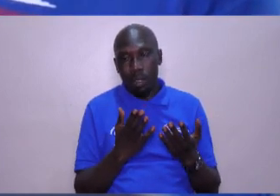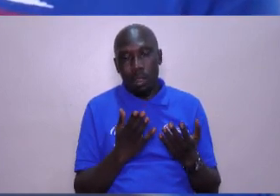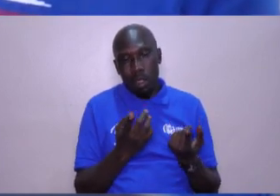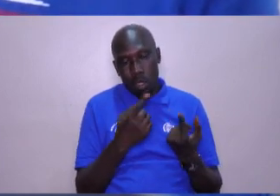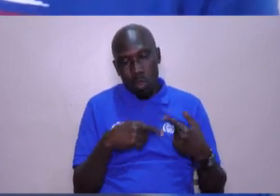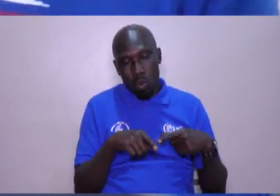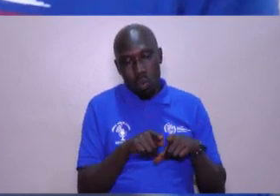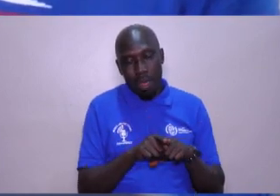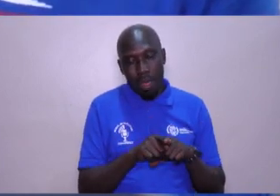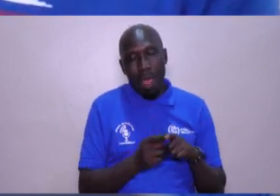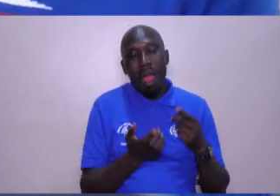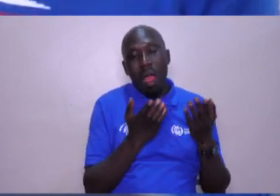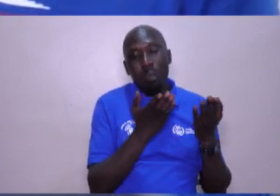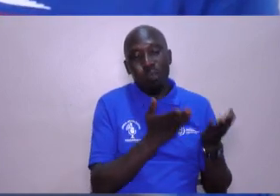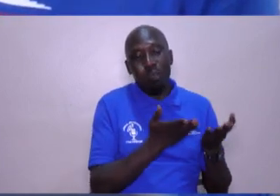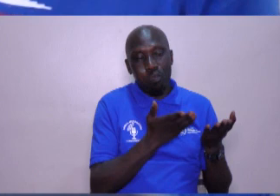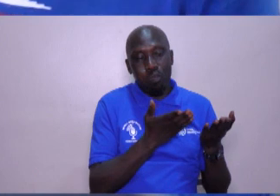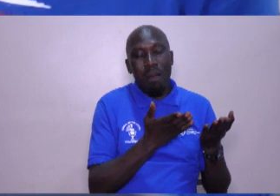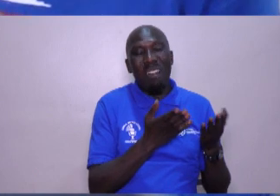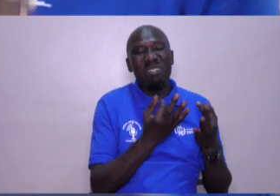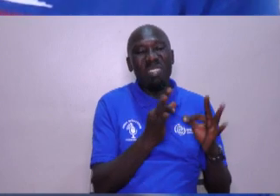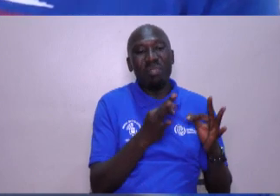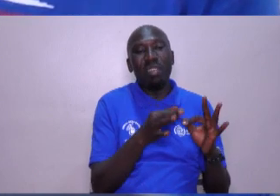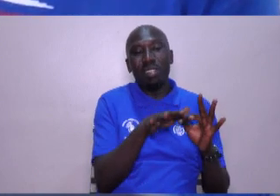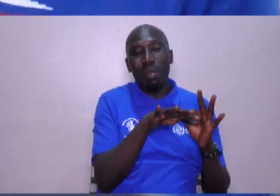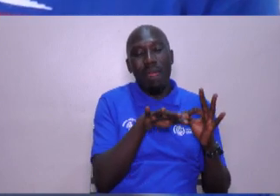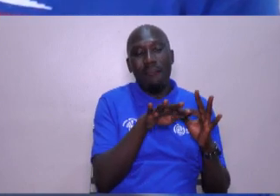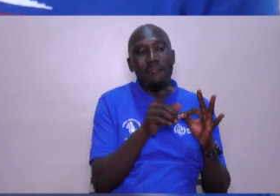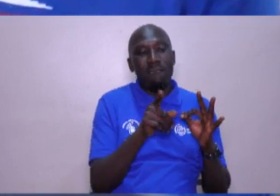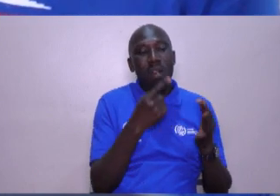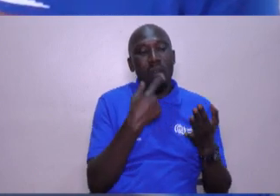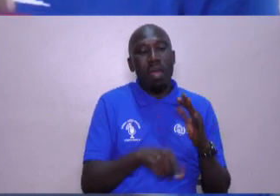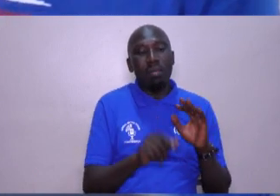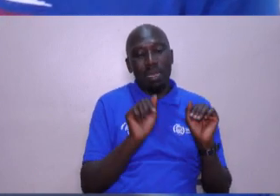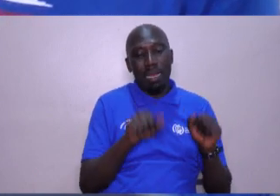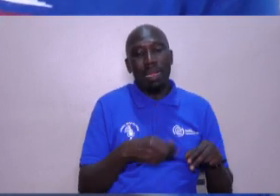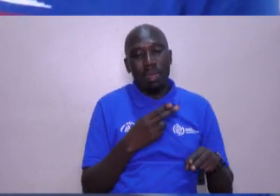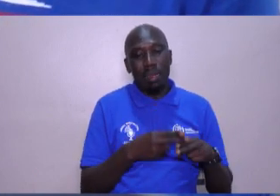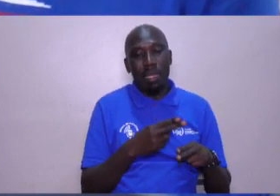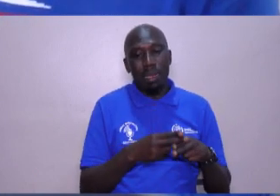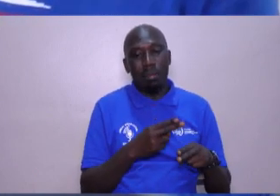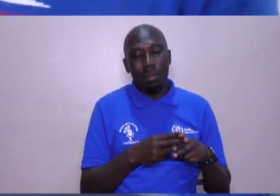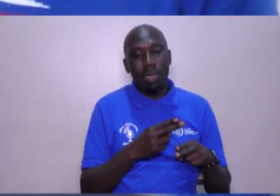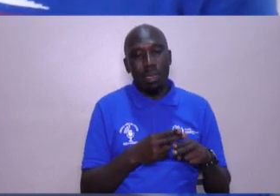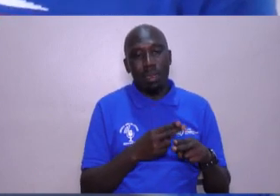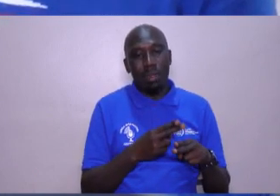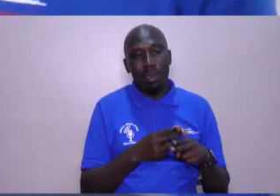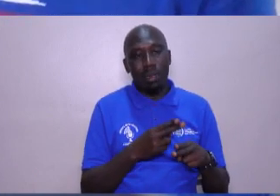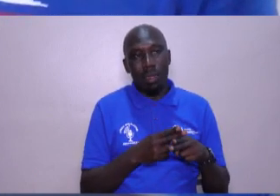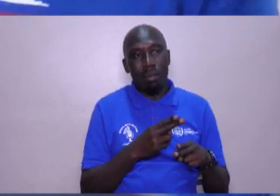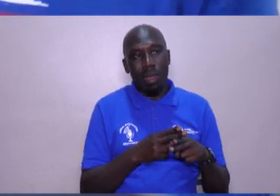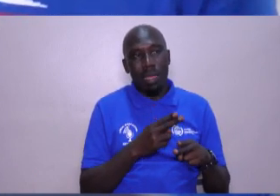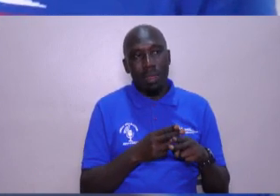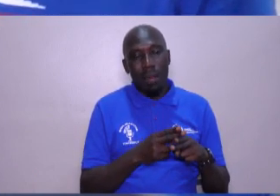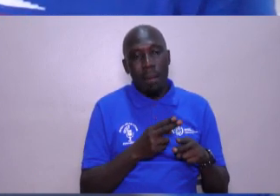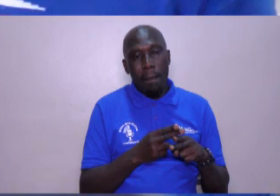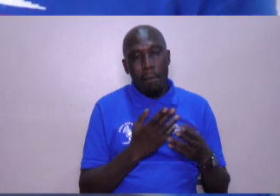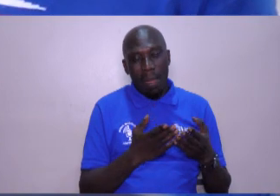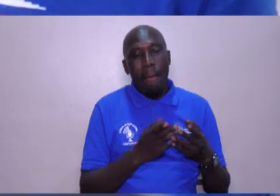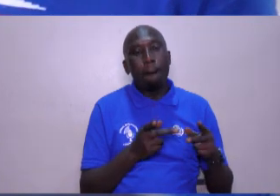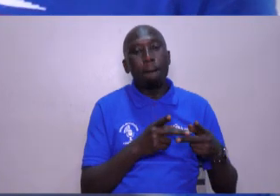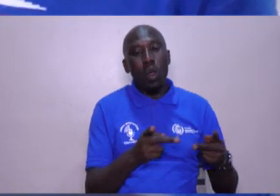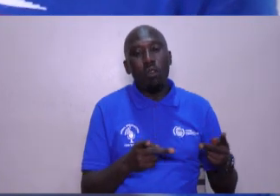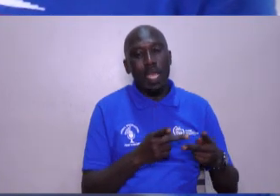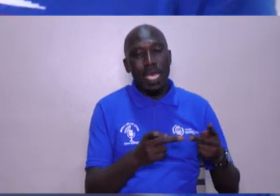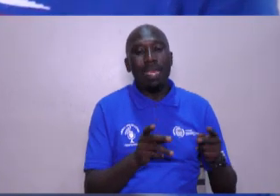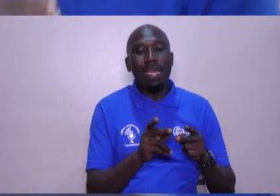we avail a space for what we call descriptive movie